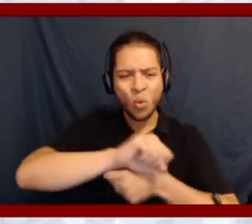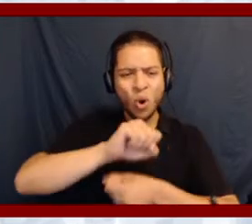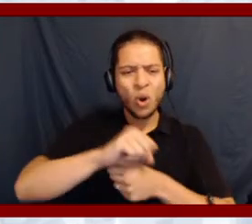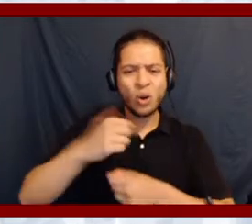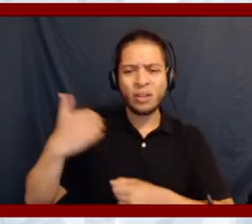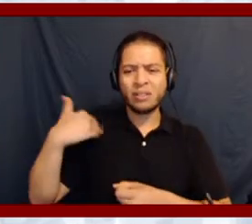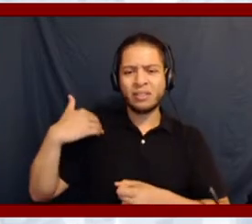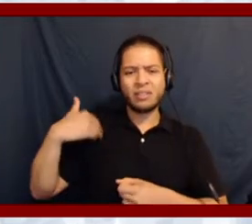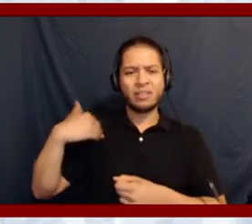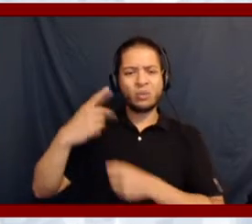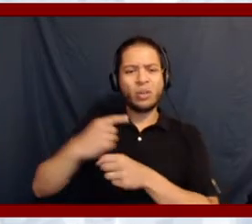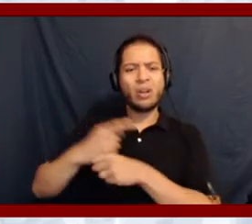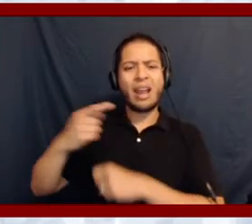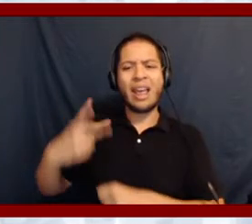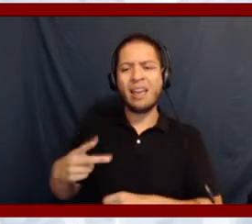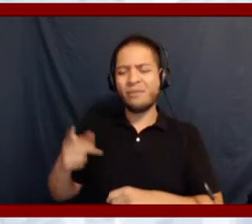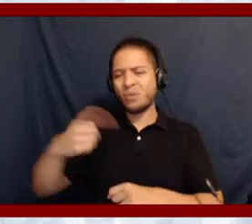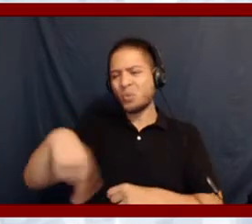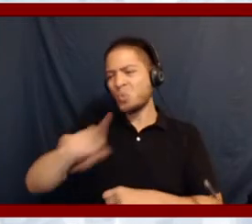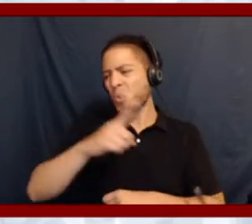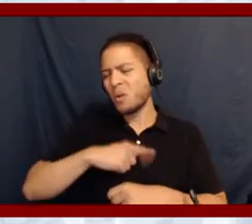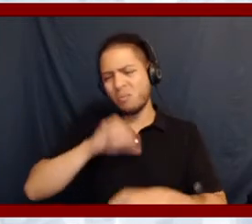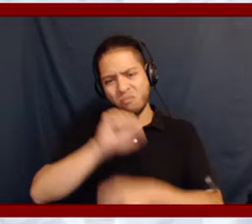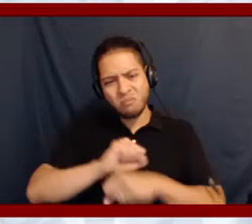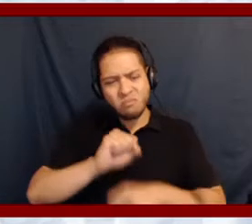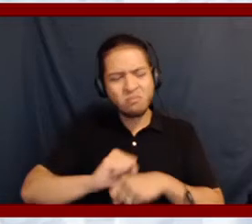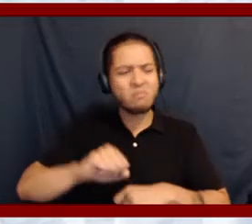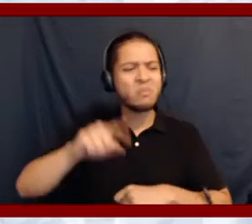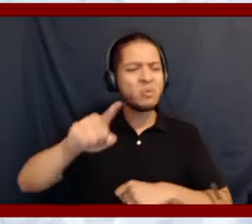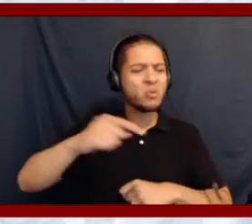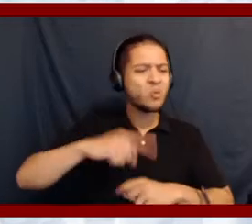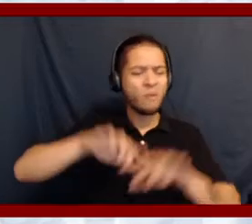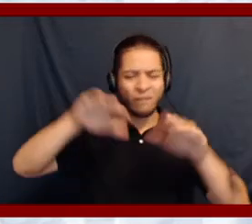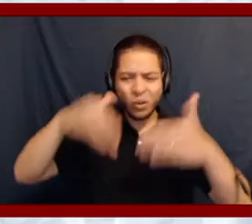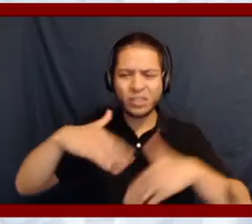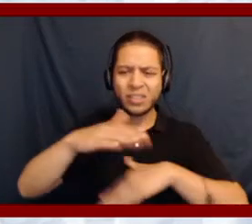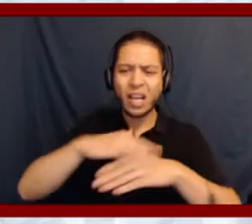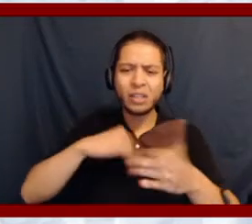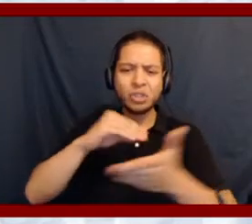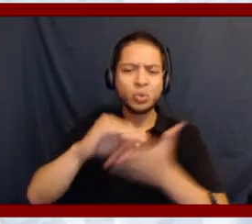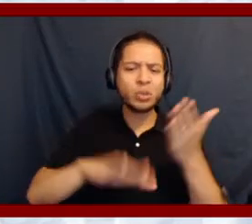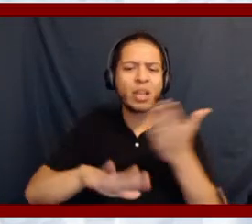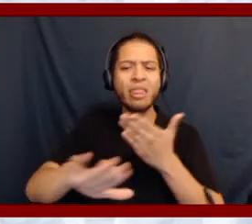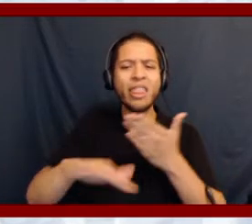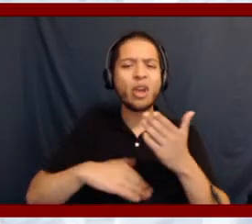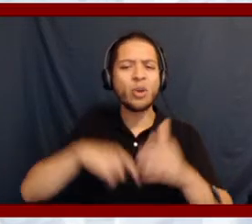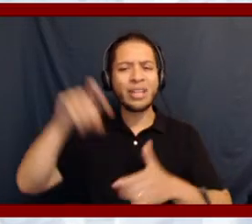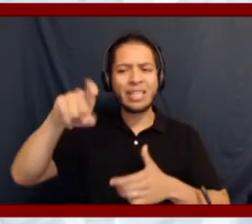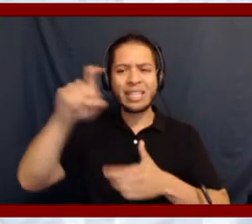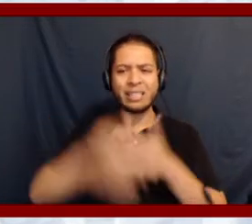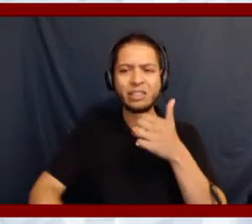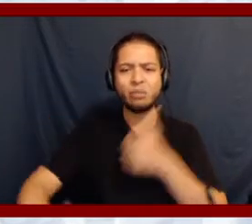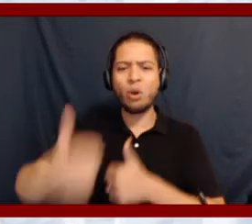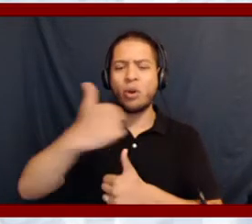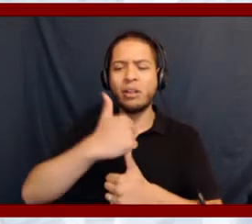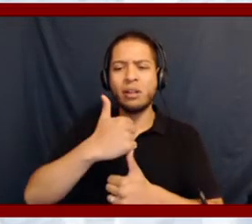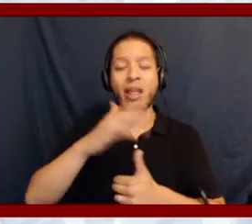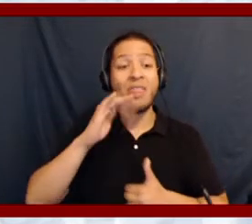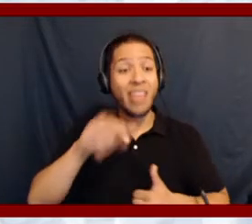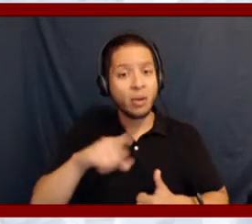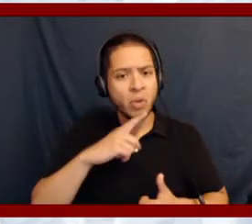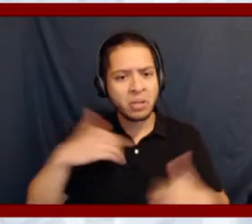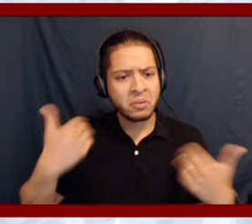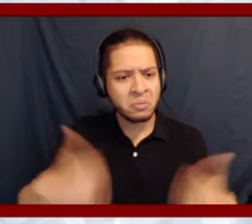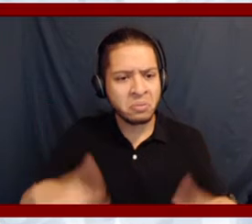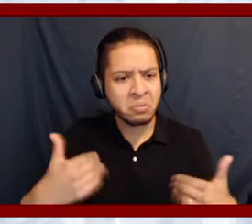adapting, shifting to make sure that the students' needs are being taken care of first. I know that was no easy task, so I just want to start off by saying thank